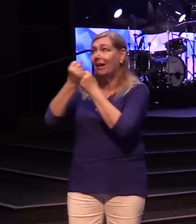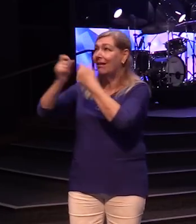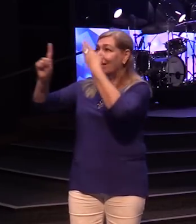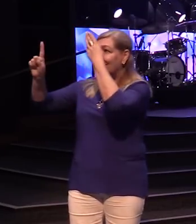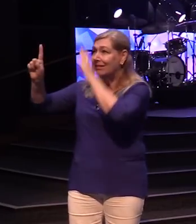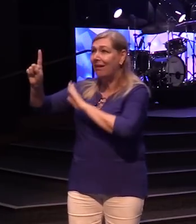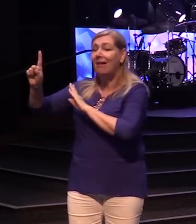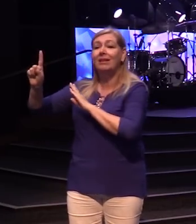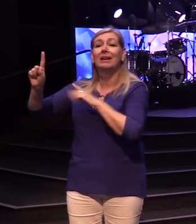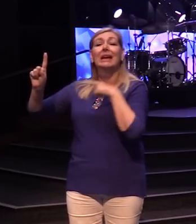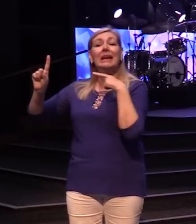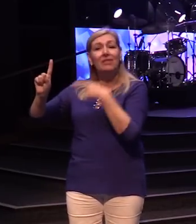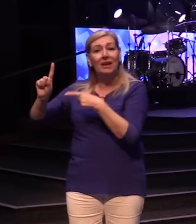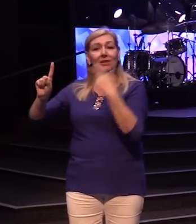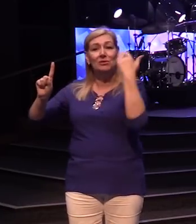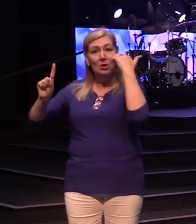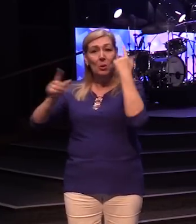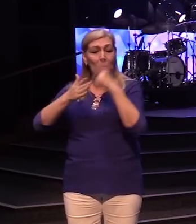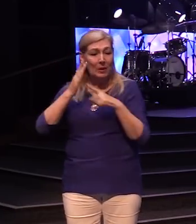actually do when they get in office.